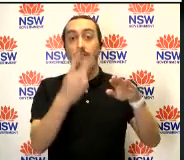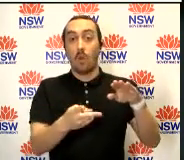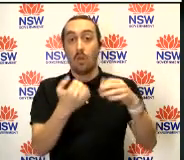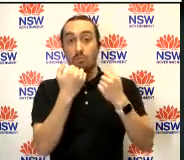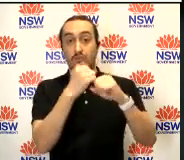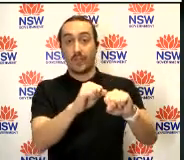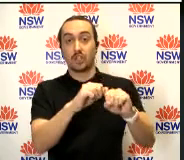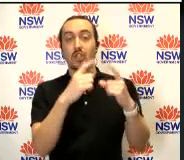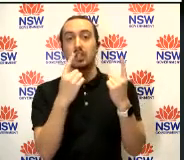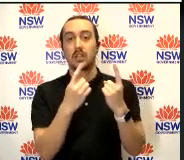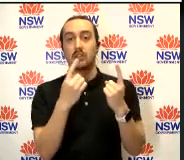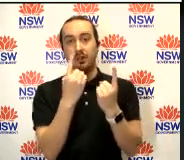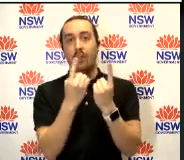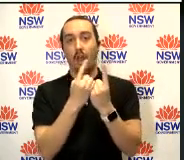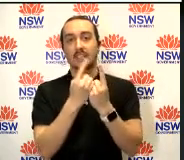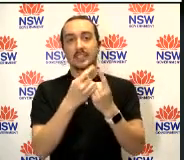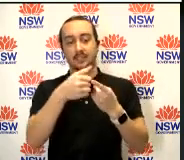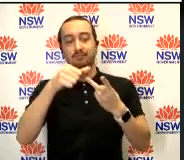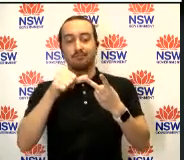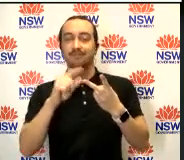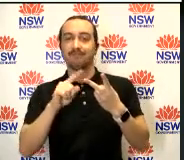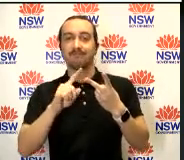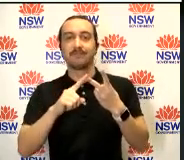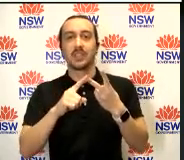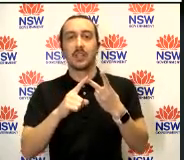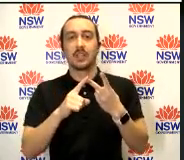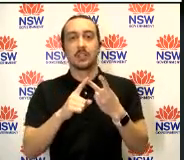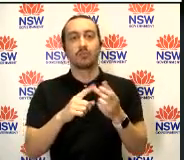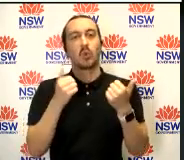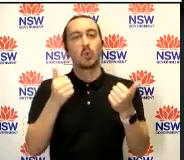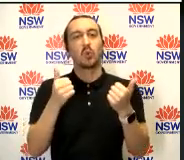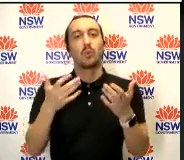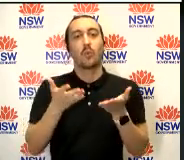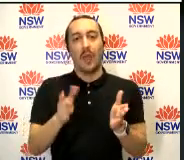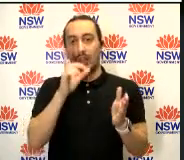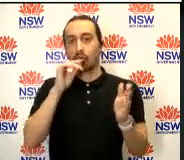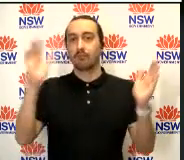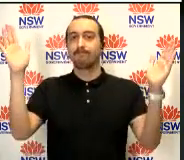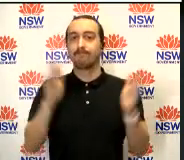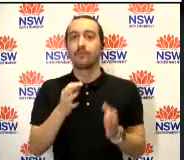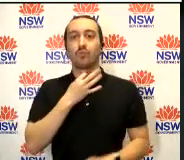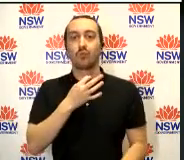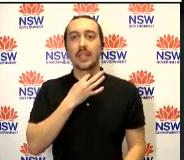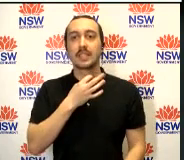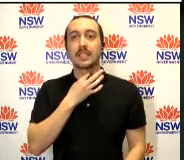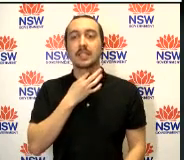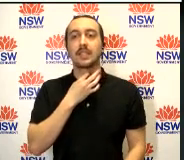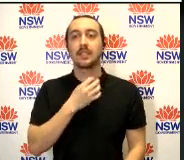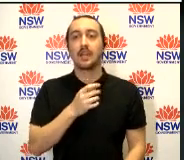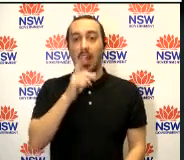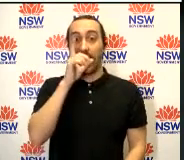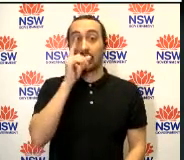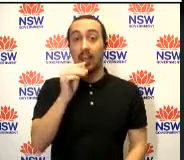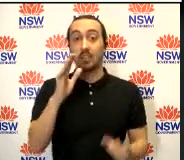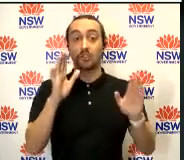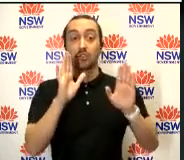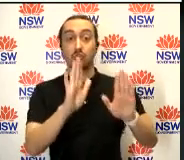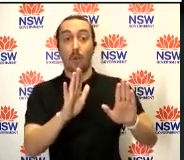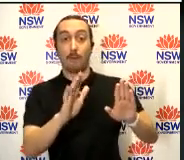elimination. It prevents a person from falling from an open edge or penetration with the use of a physical